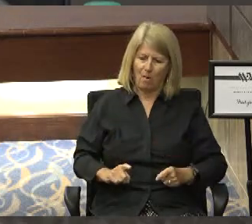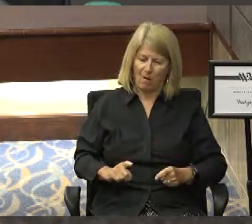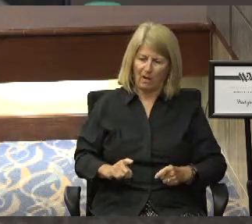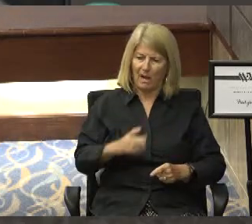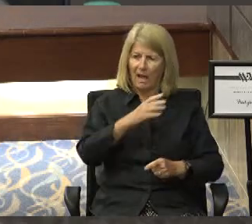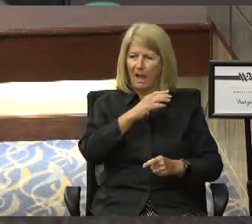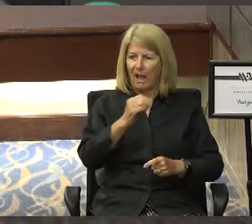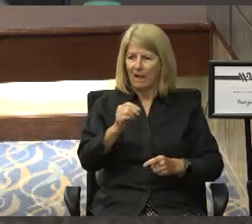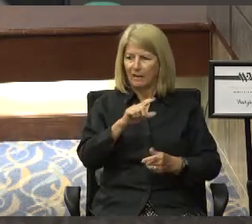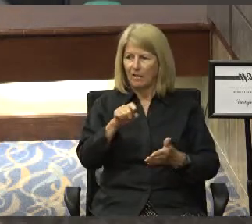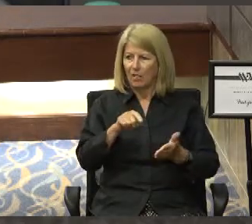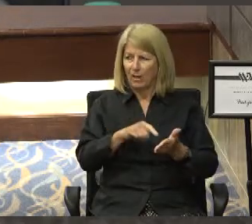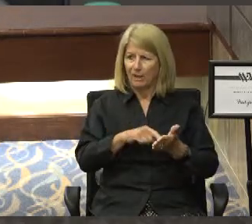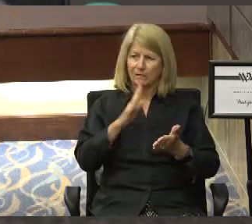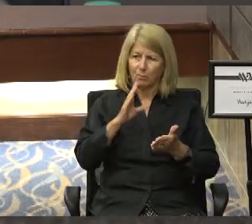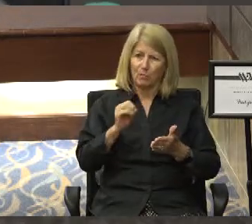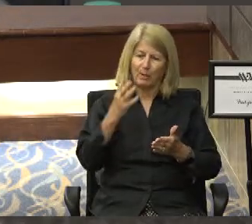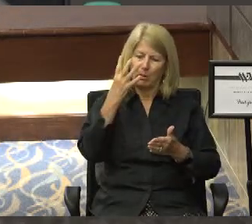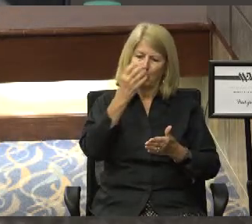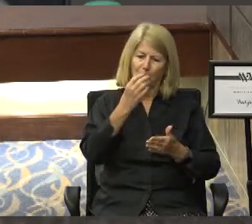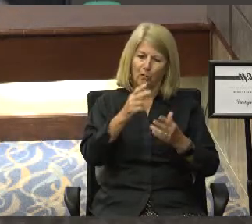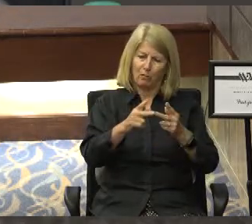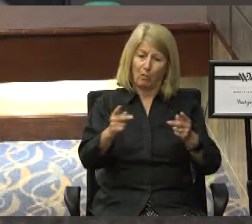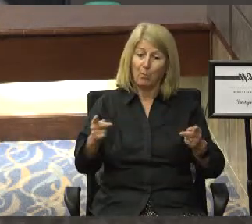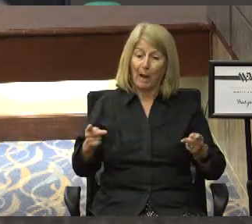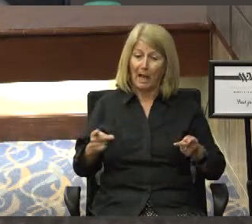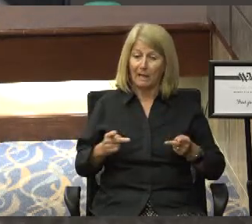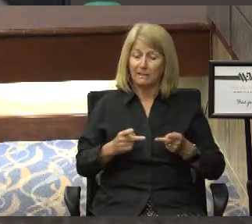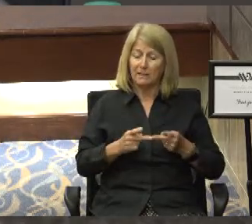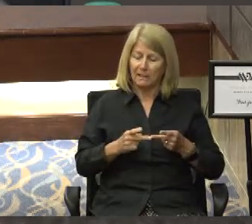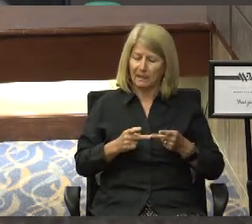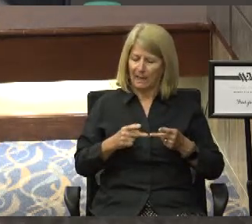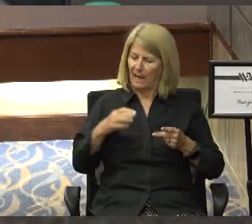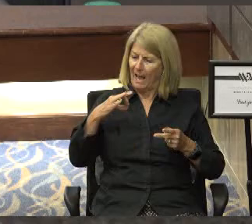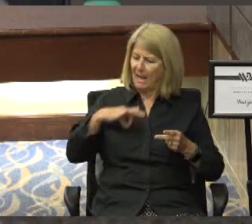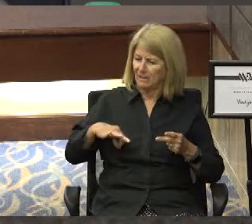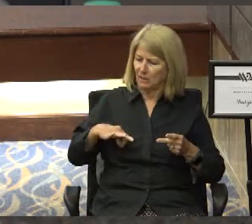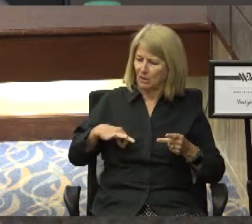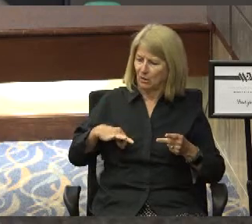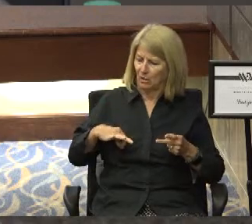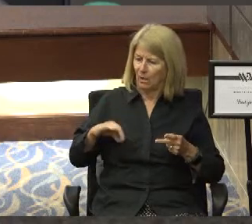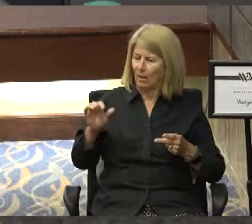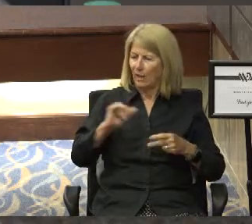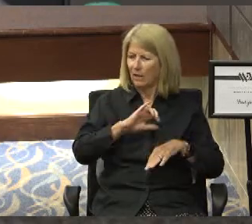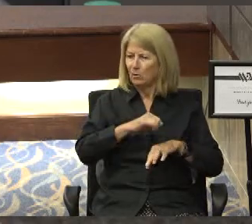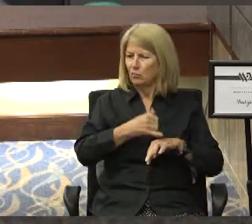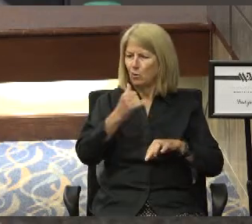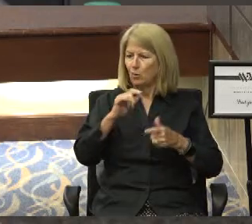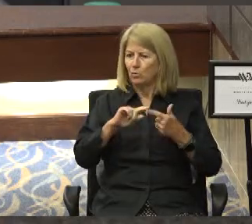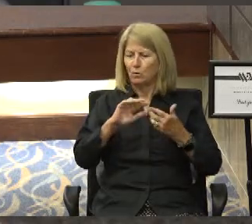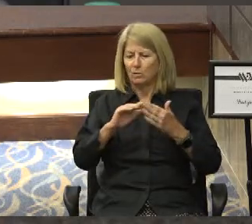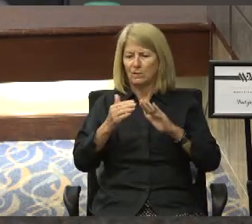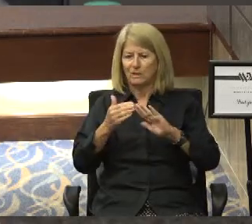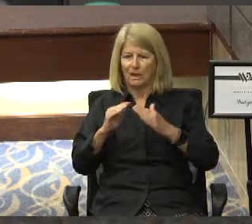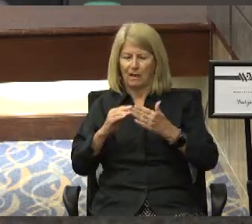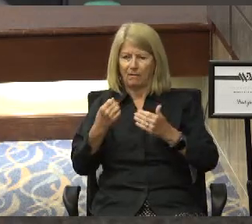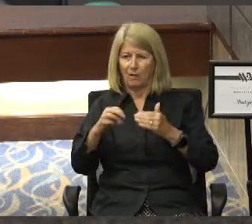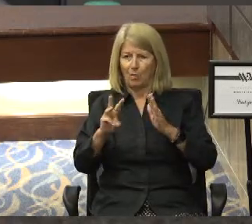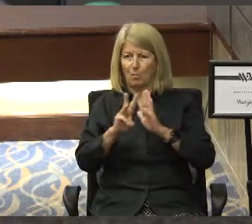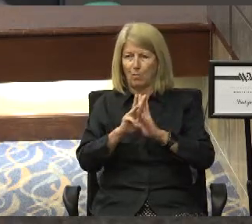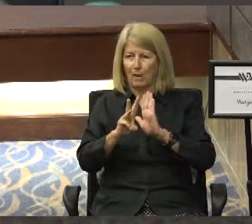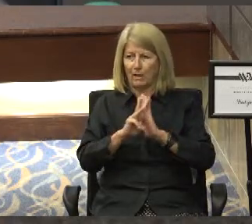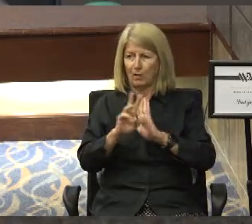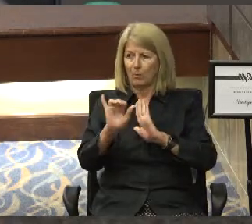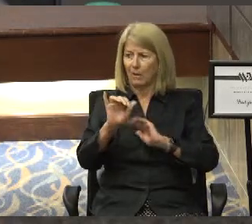and that this is going to be a beautiful place, an asset and a jewel to the city of Waco. So like I said, my comments are